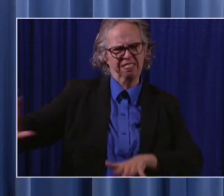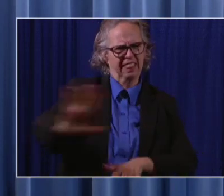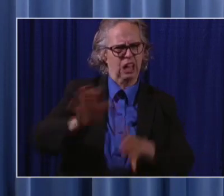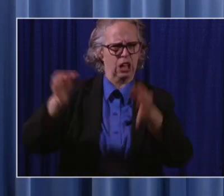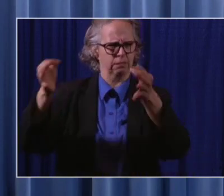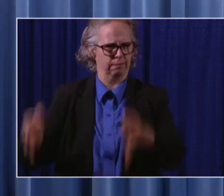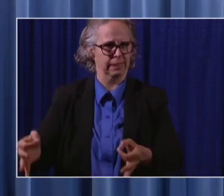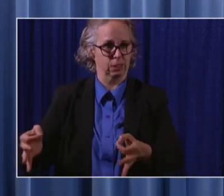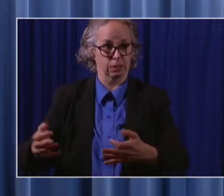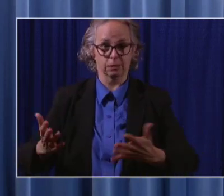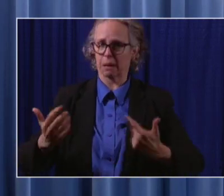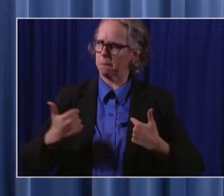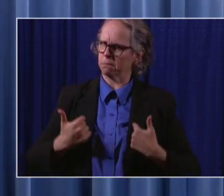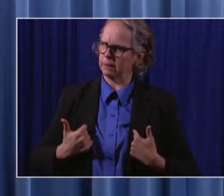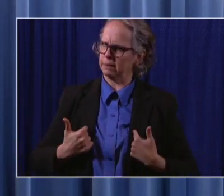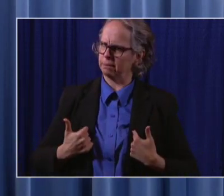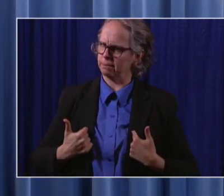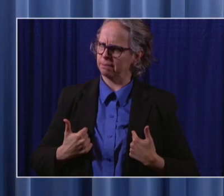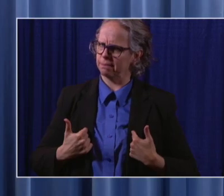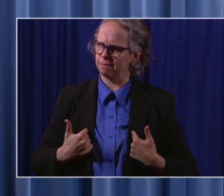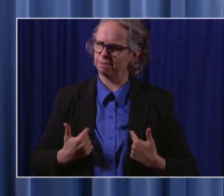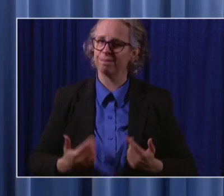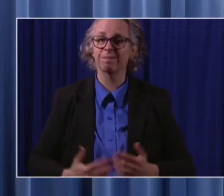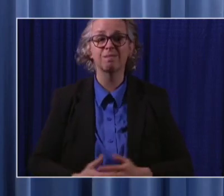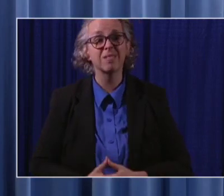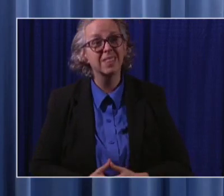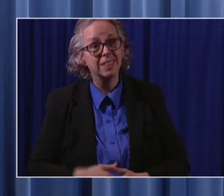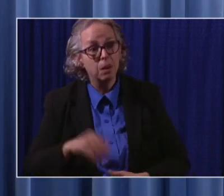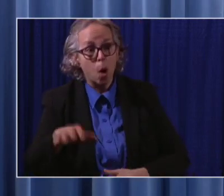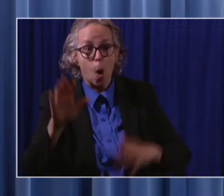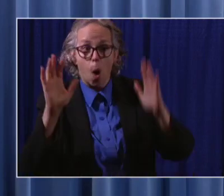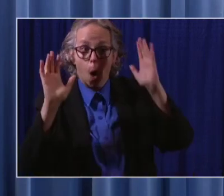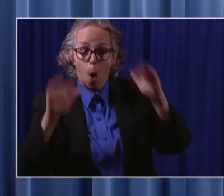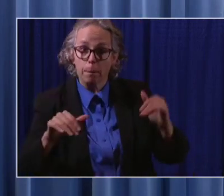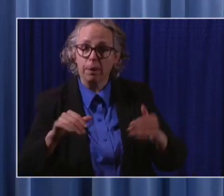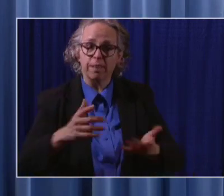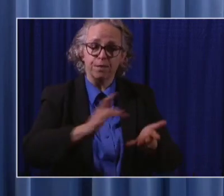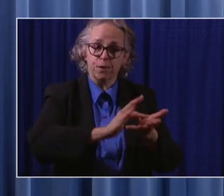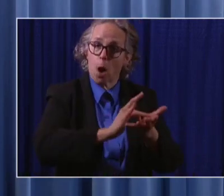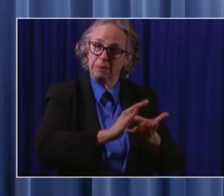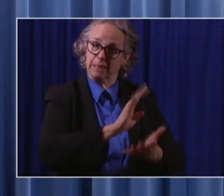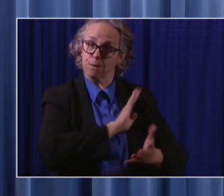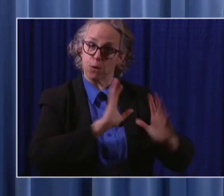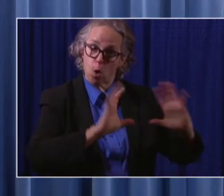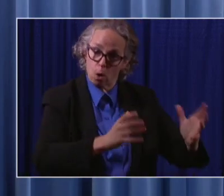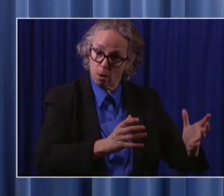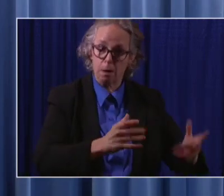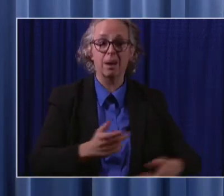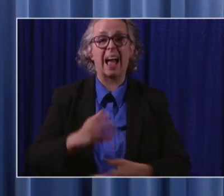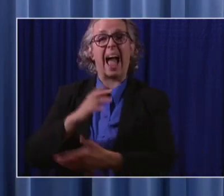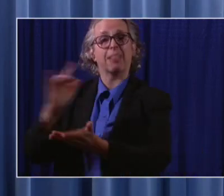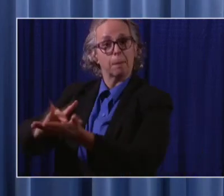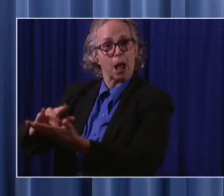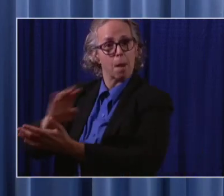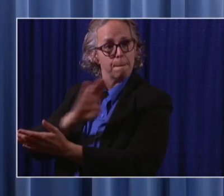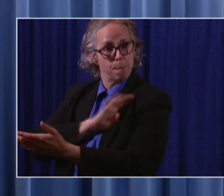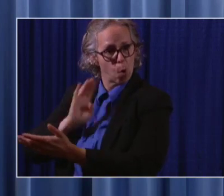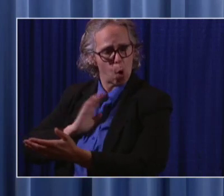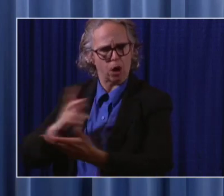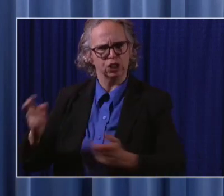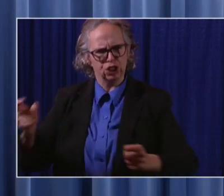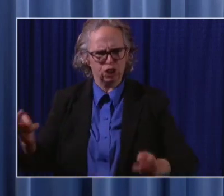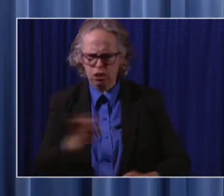I expect the medical board and the pharmacy board to thoroughly now examine the issue. I think it